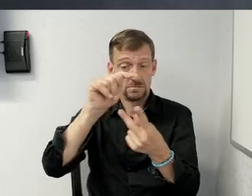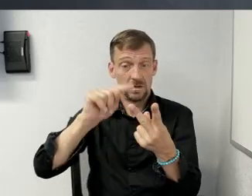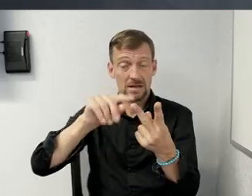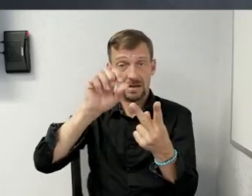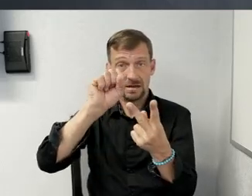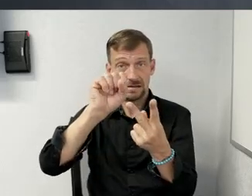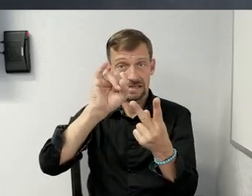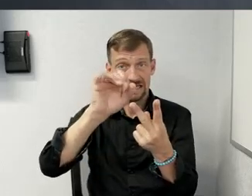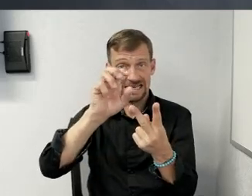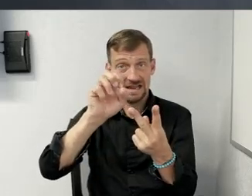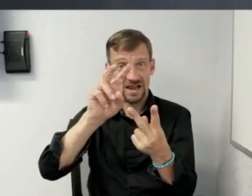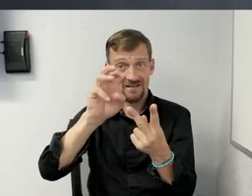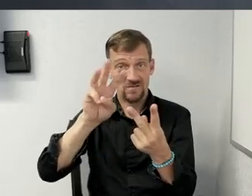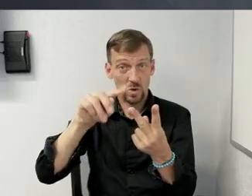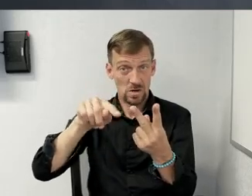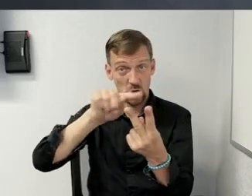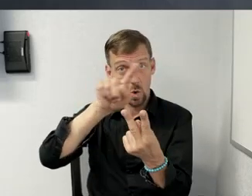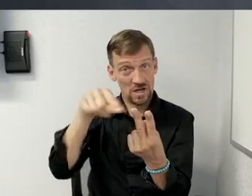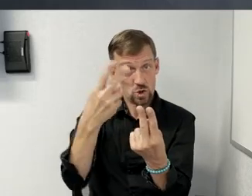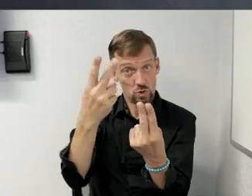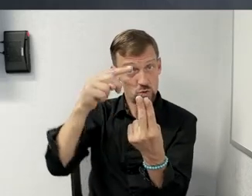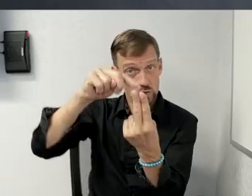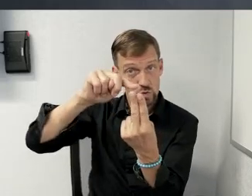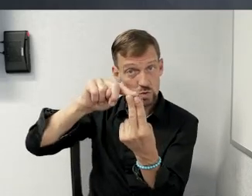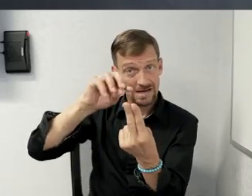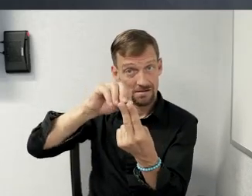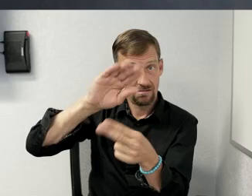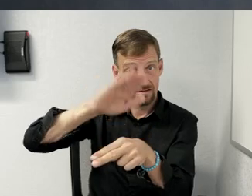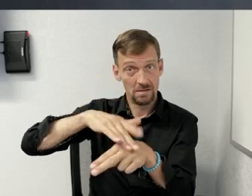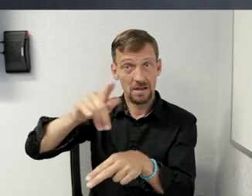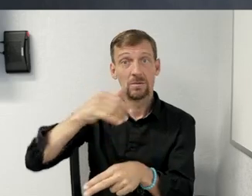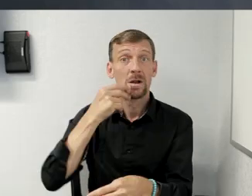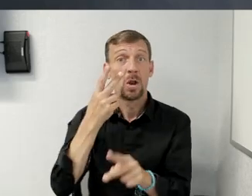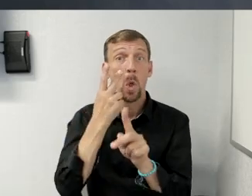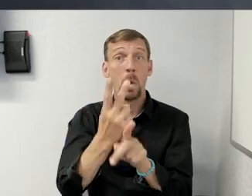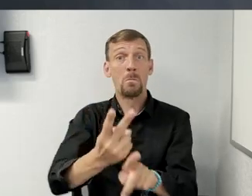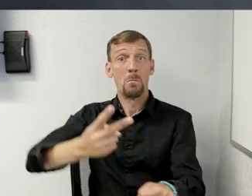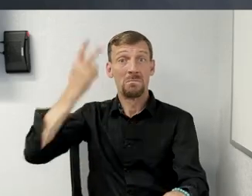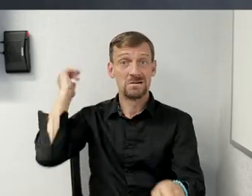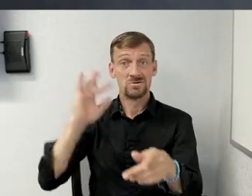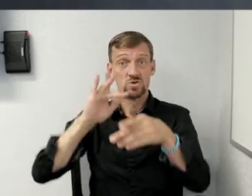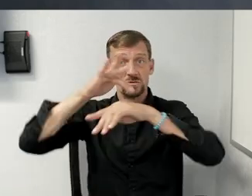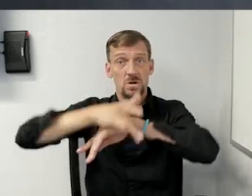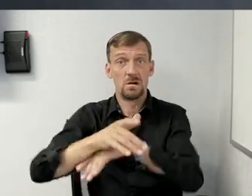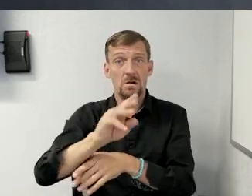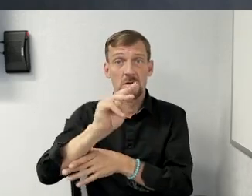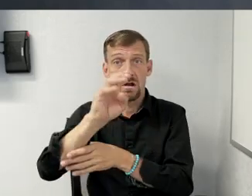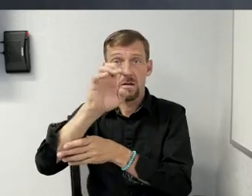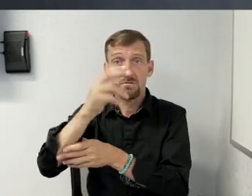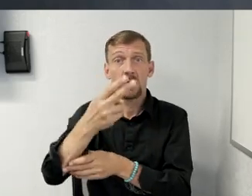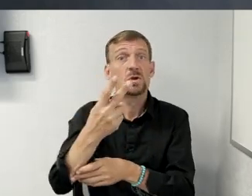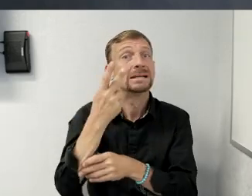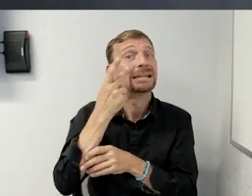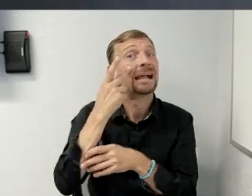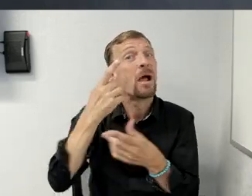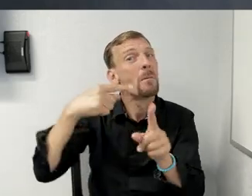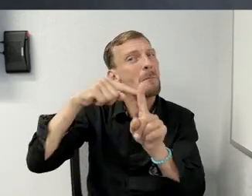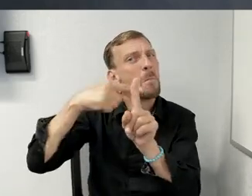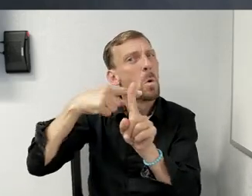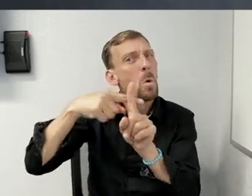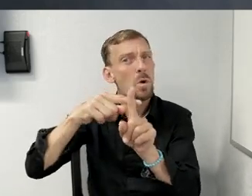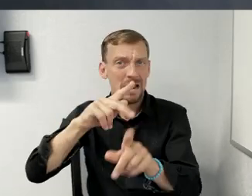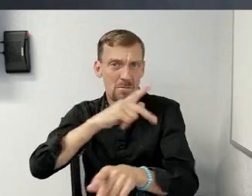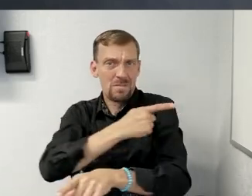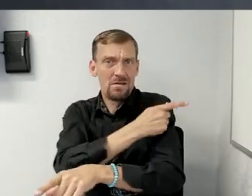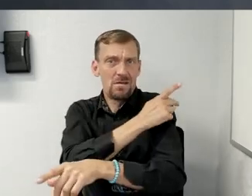has plotted back to the very beginning, back to early March, what the number of COVID positive